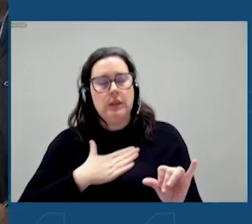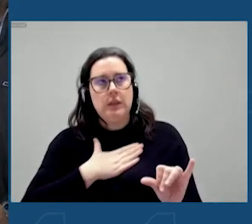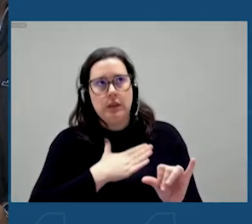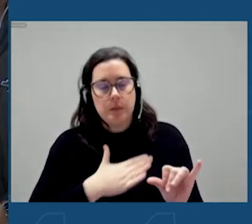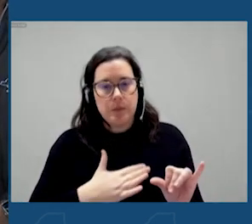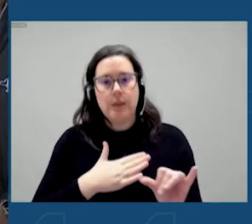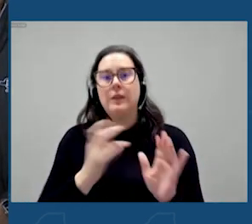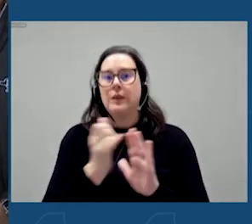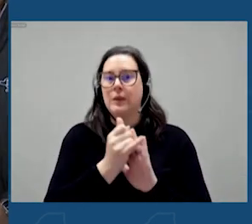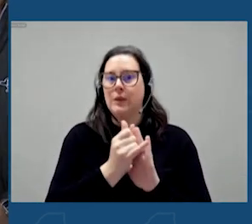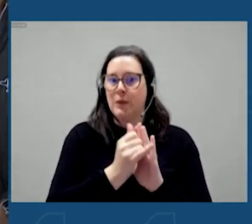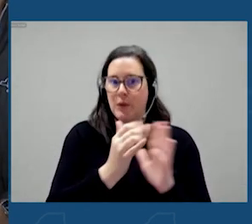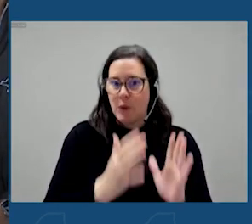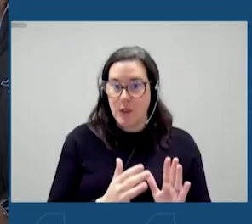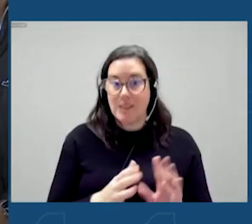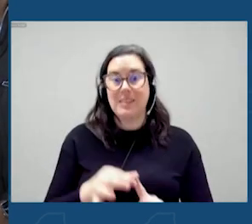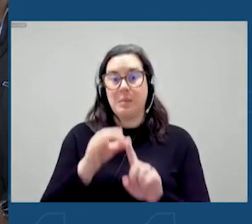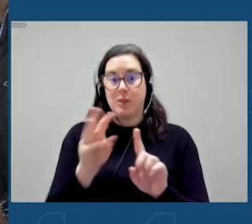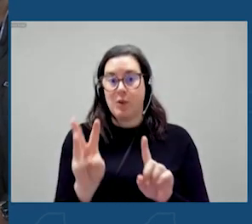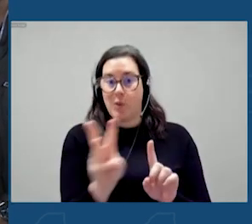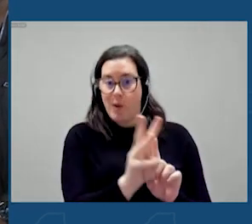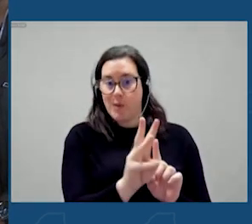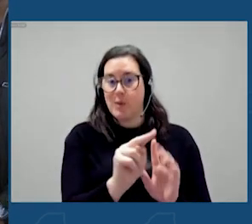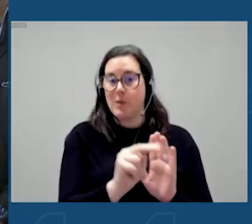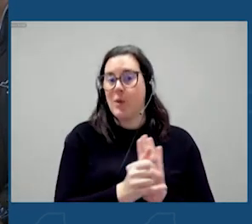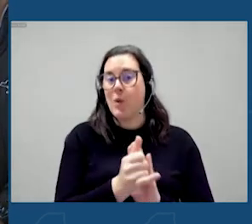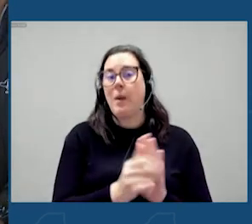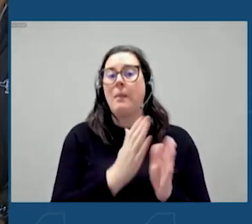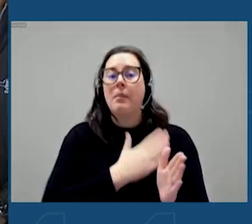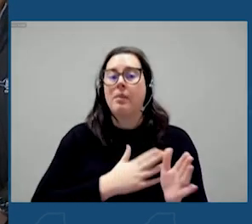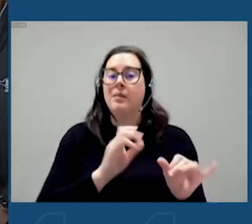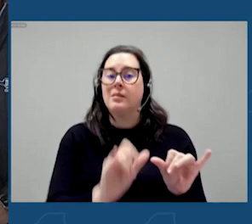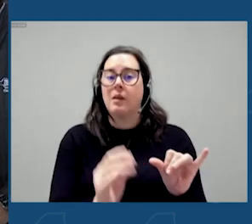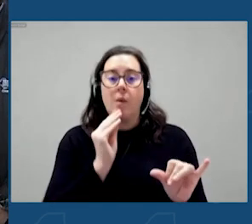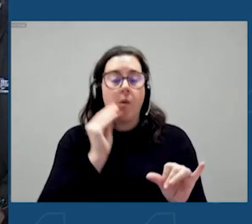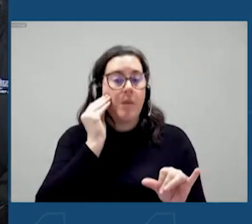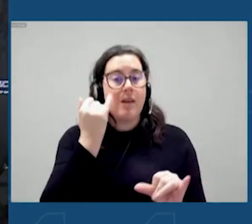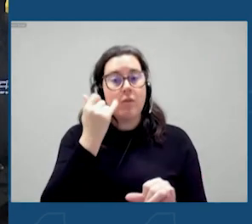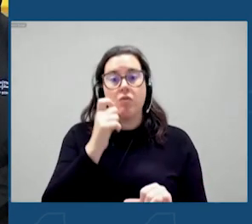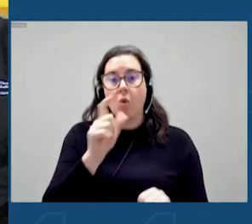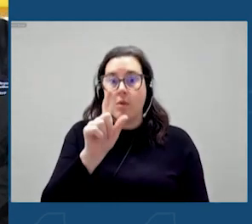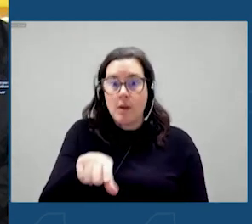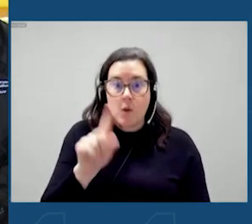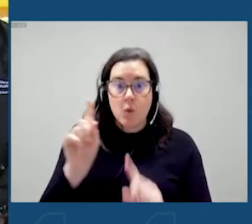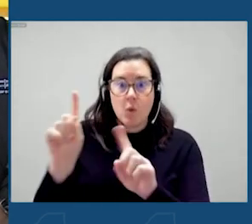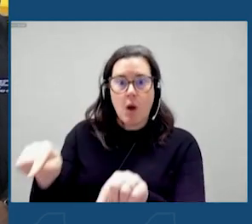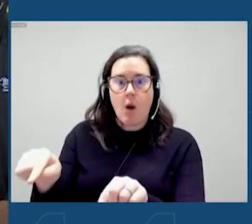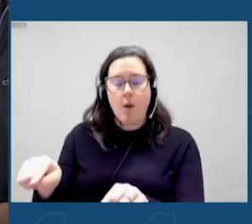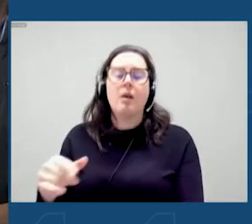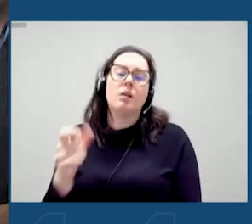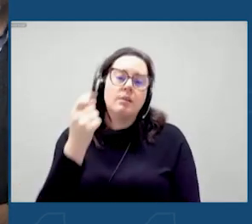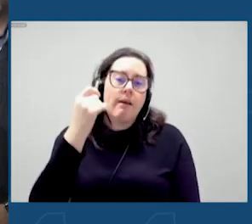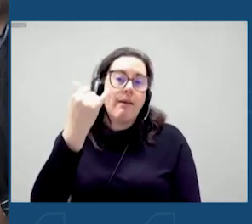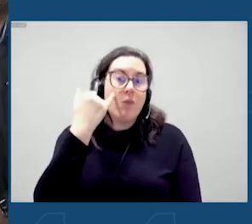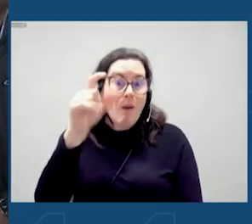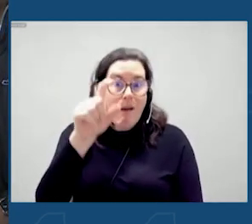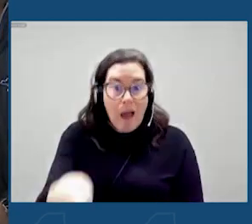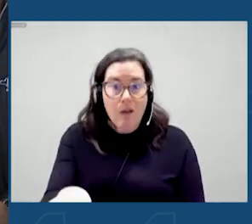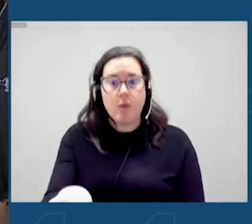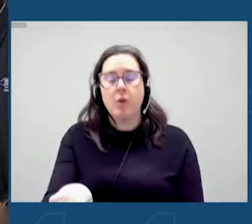those out here in Western New York, please stay home. If you don't need to go out, if you have to get out, drive slowly, stay